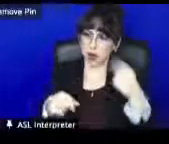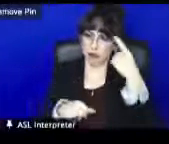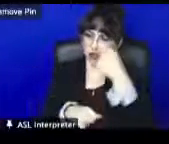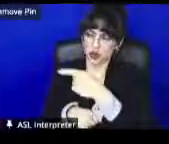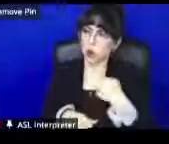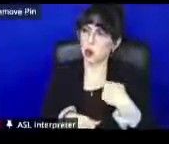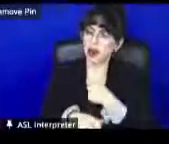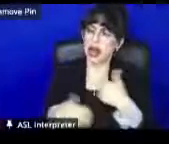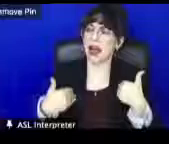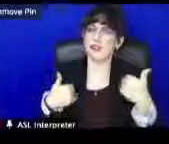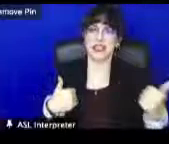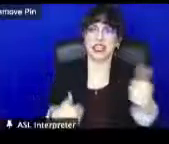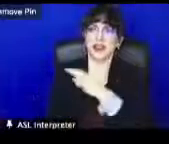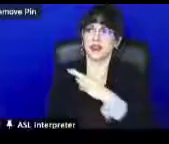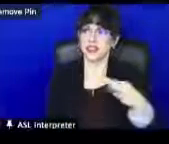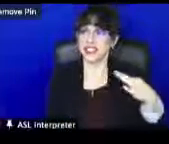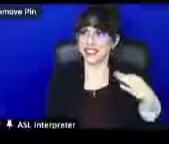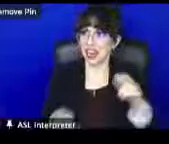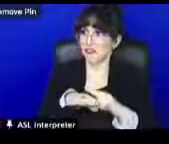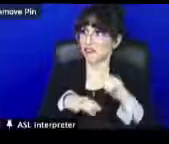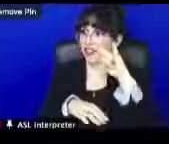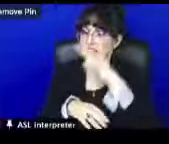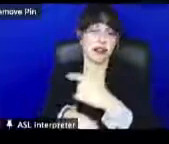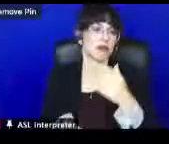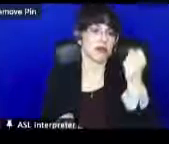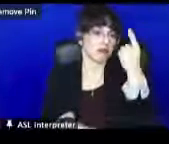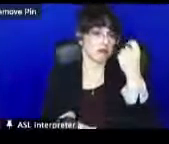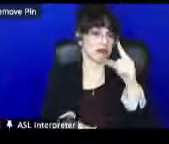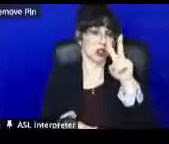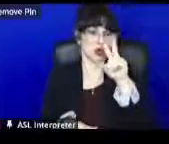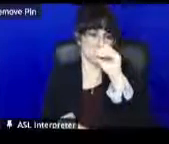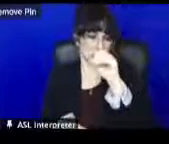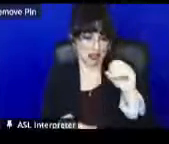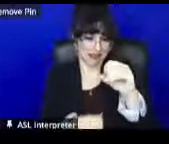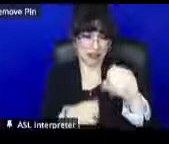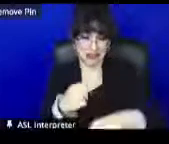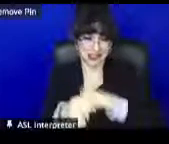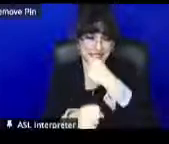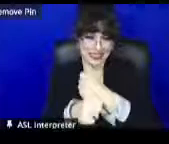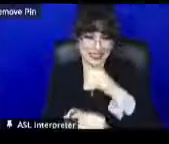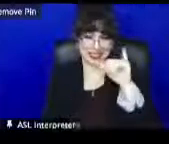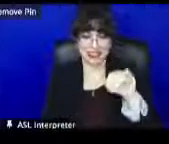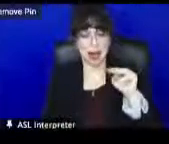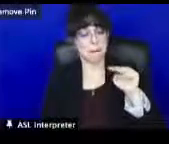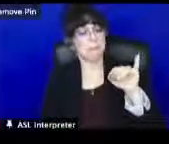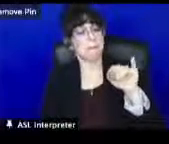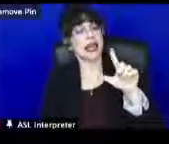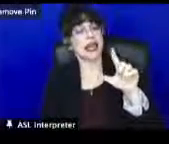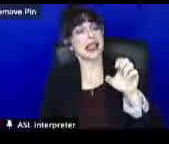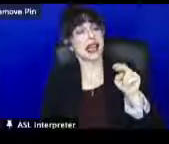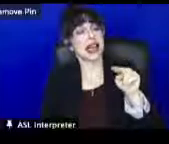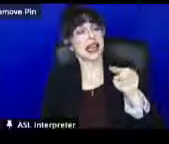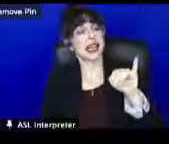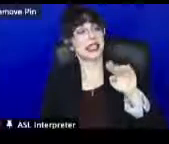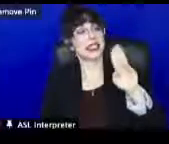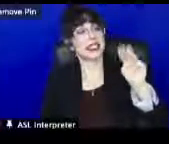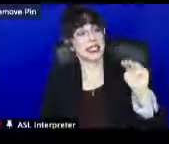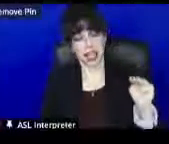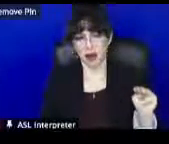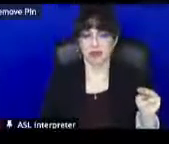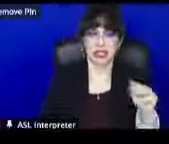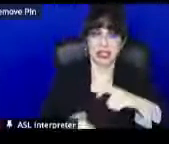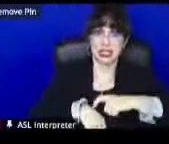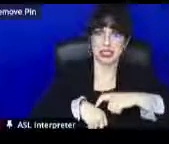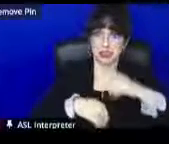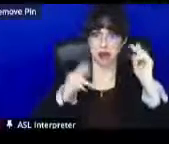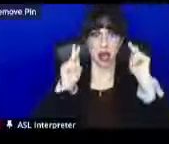And because it was 2000 and the Millennium Summit and every leader in the world was showing up at UN headquarters,